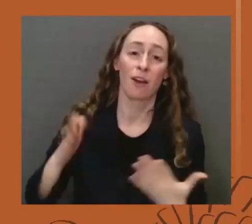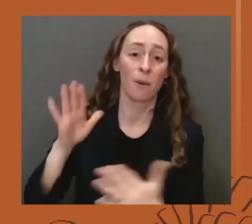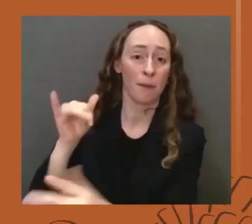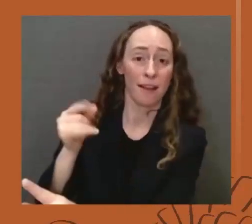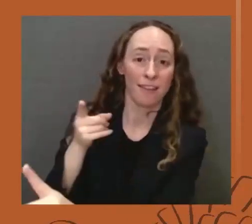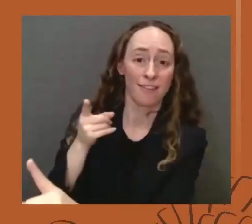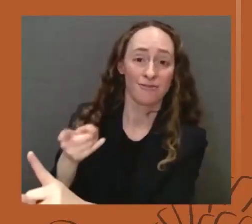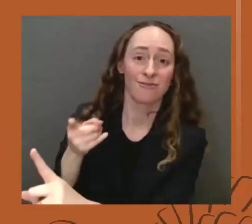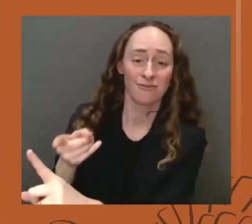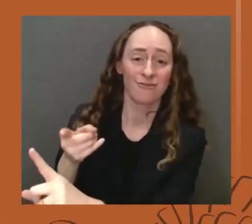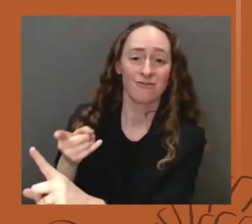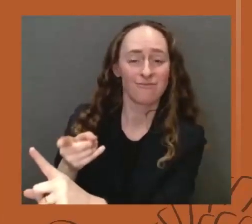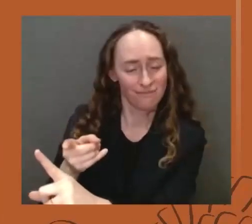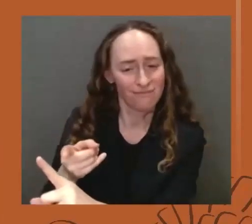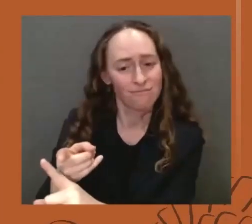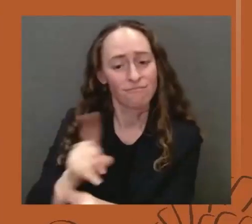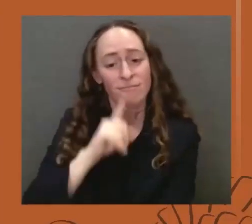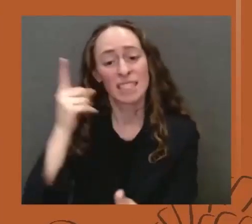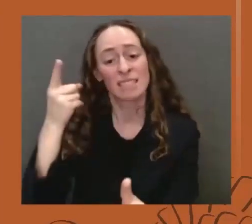earth.